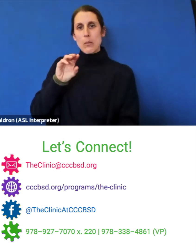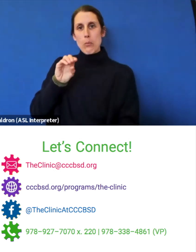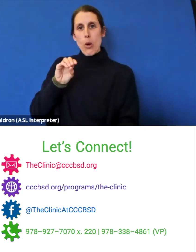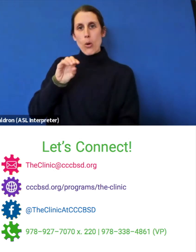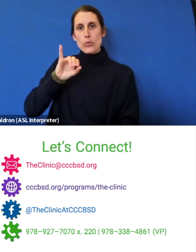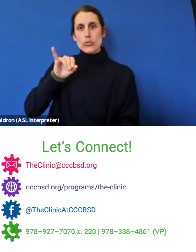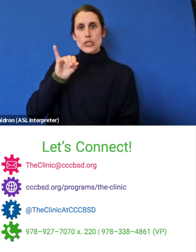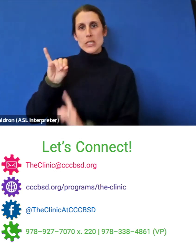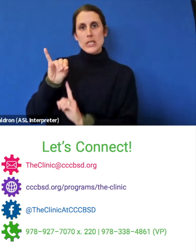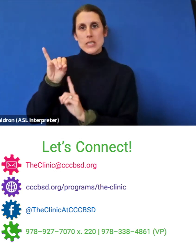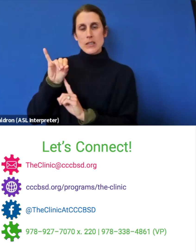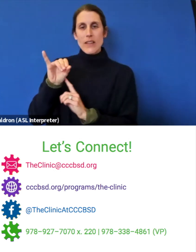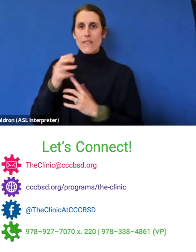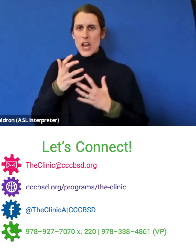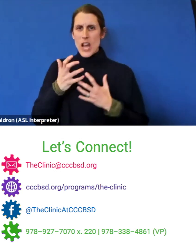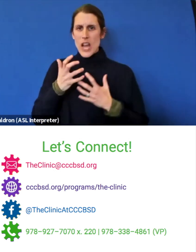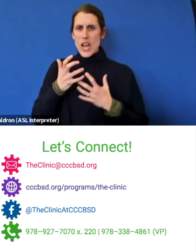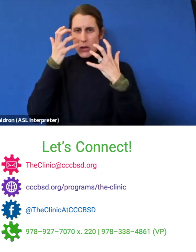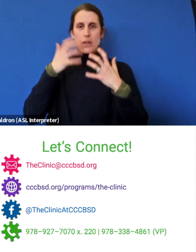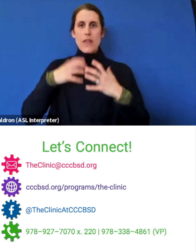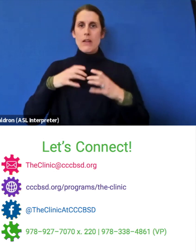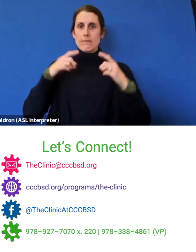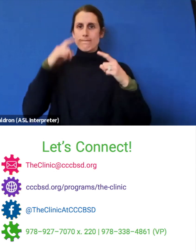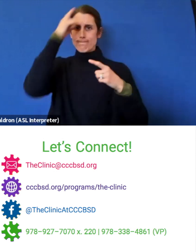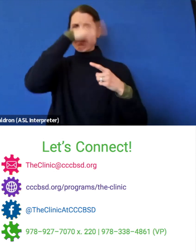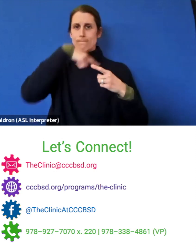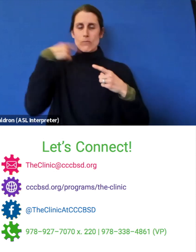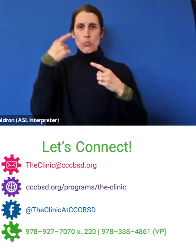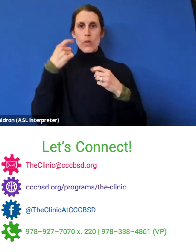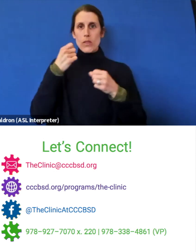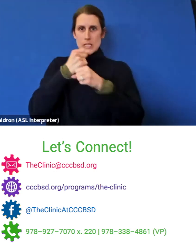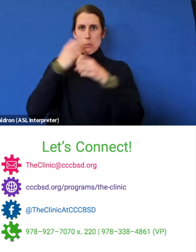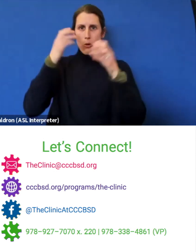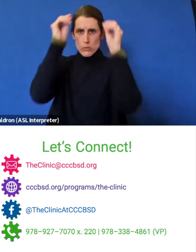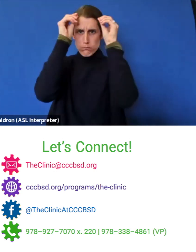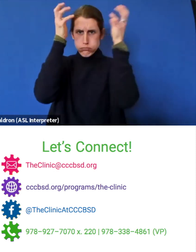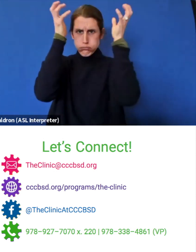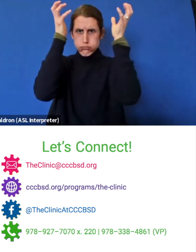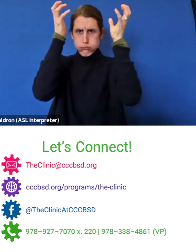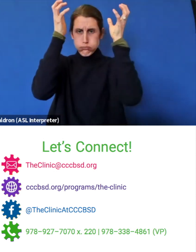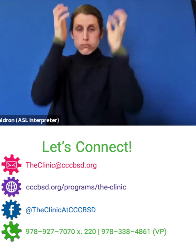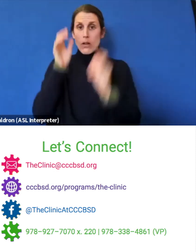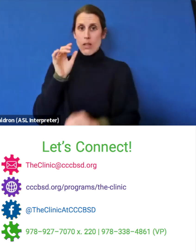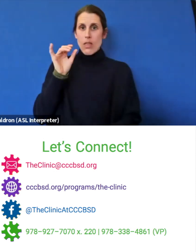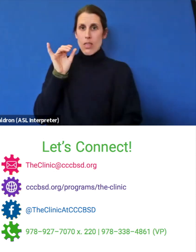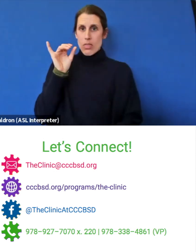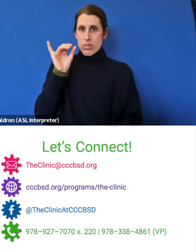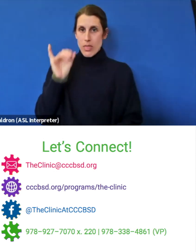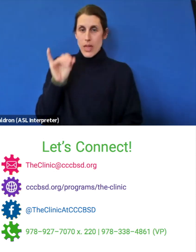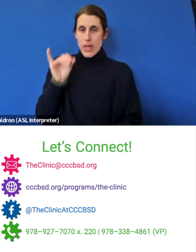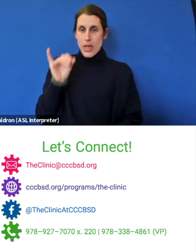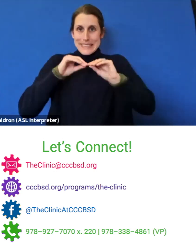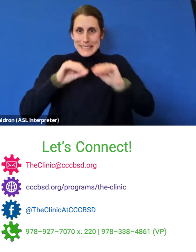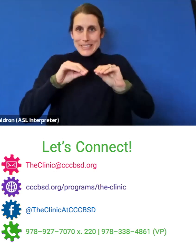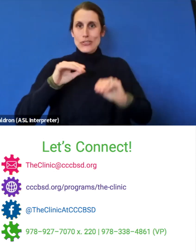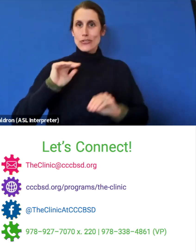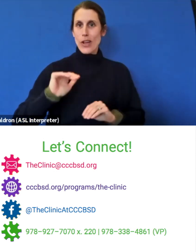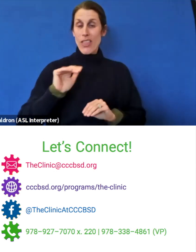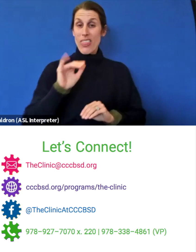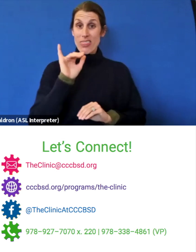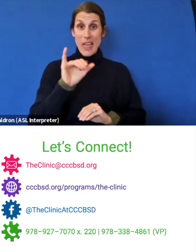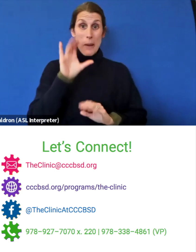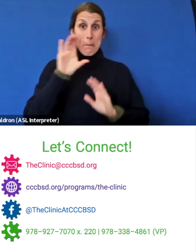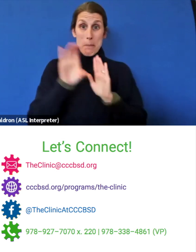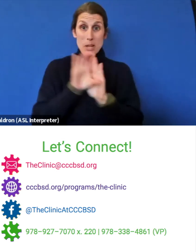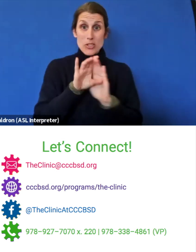something coming out of your head and you look so mad. And that might be the image that children have, and they associate that with anger. But